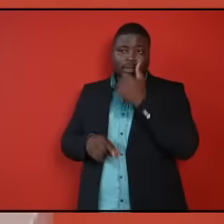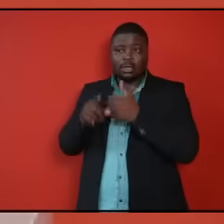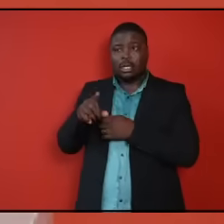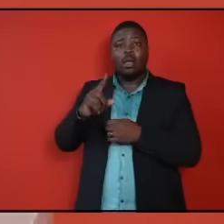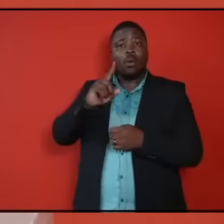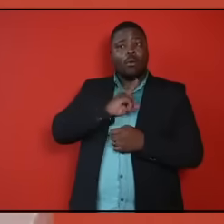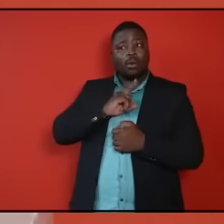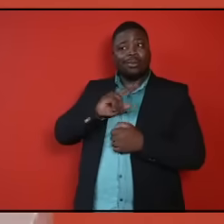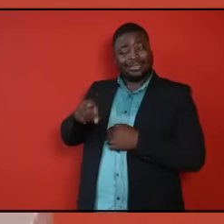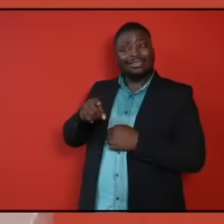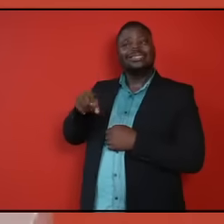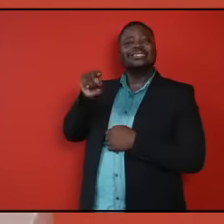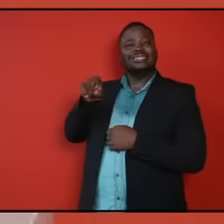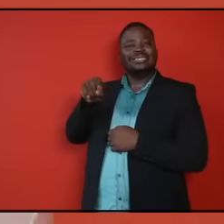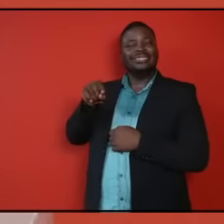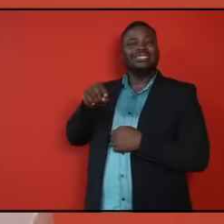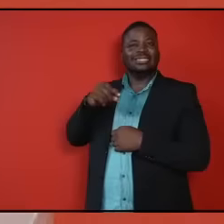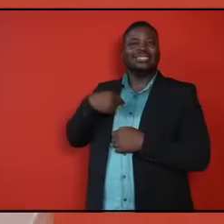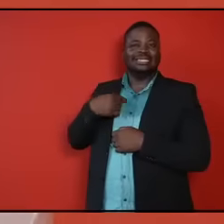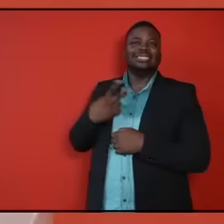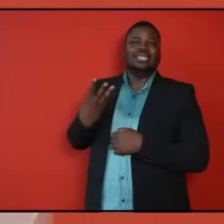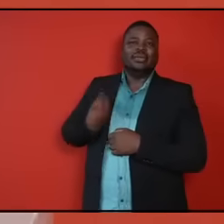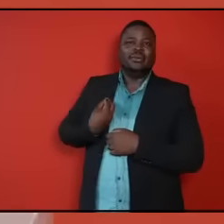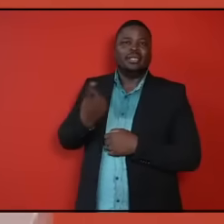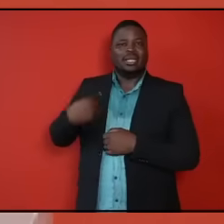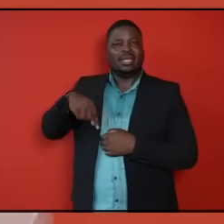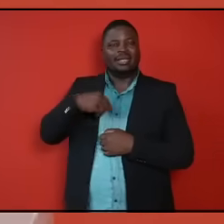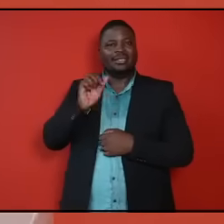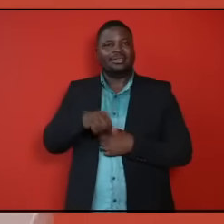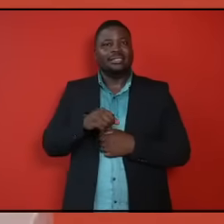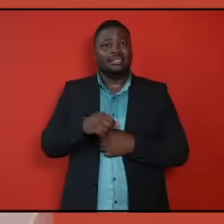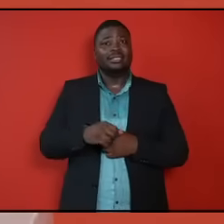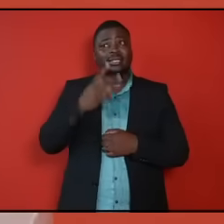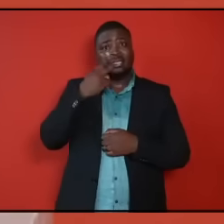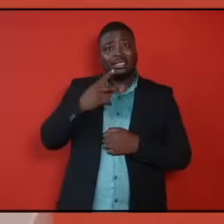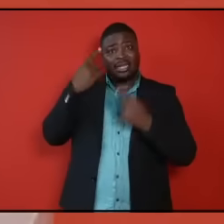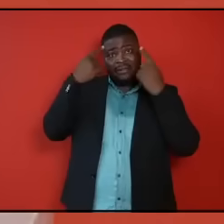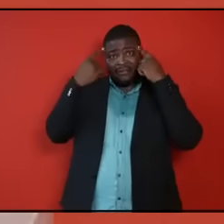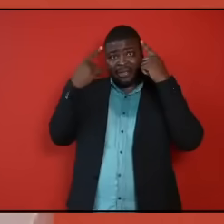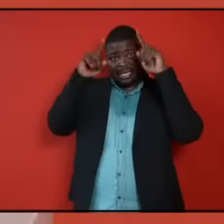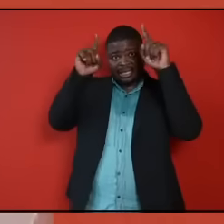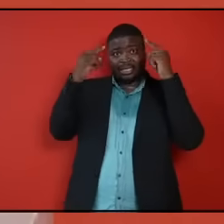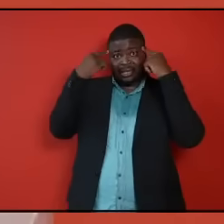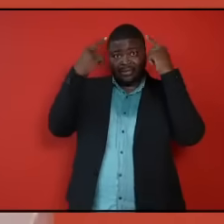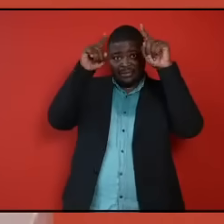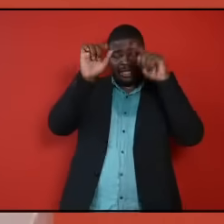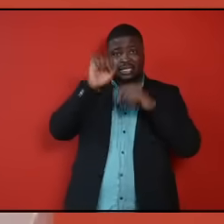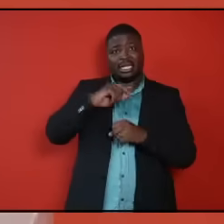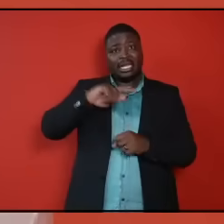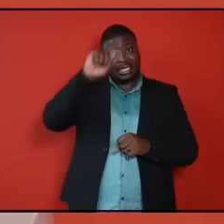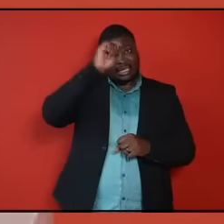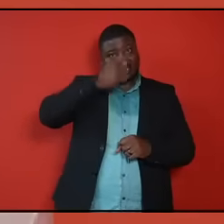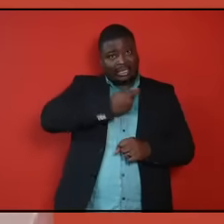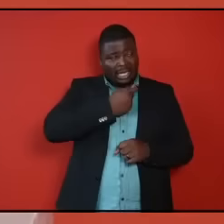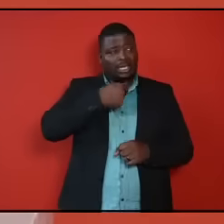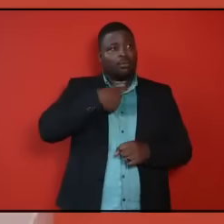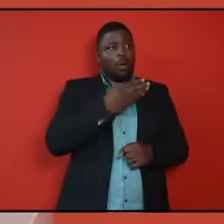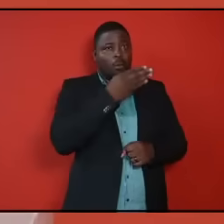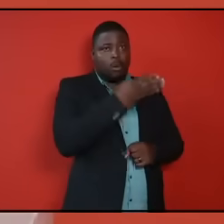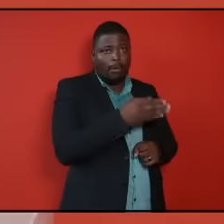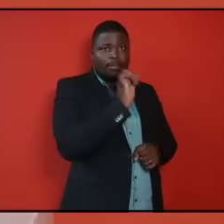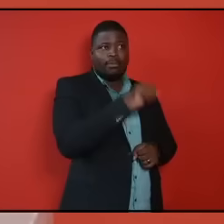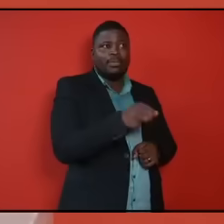hearts. You know, at Adress, my son is there. He registered